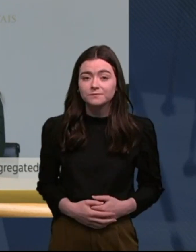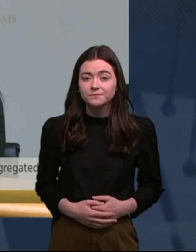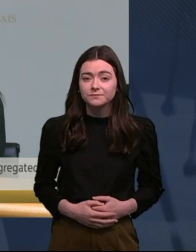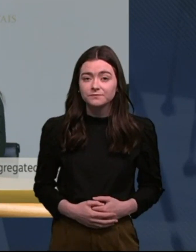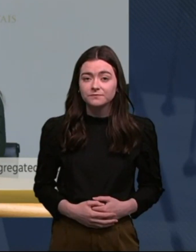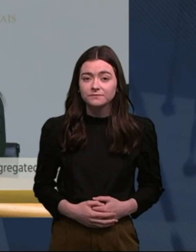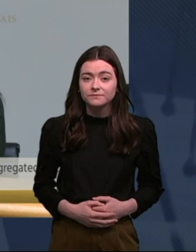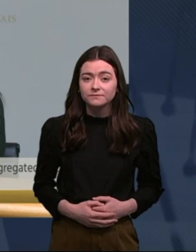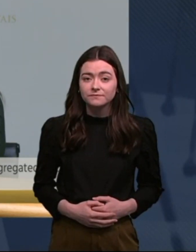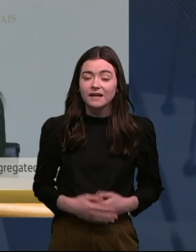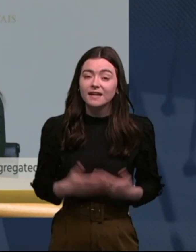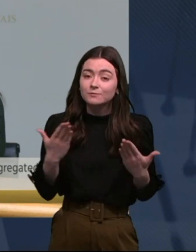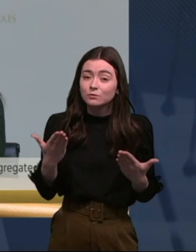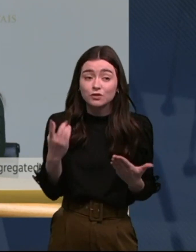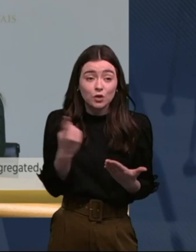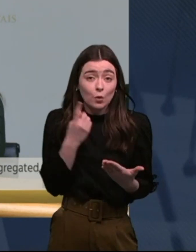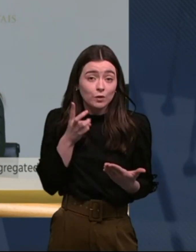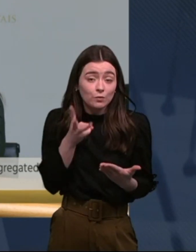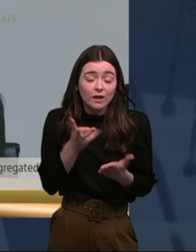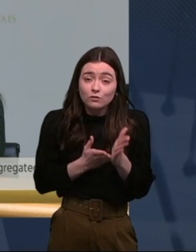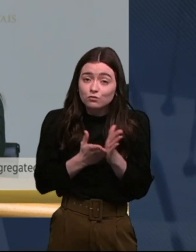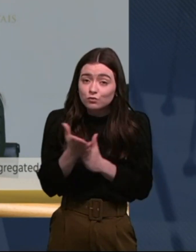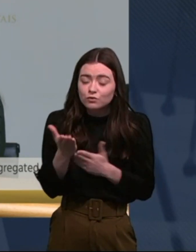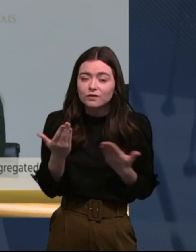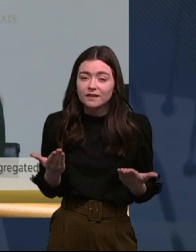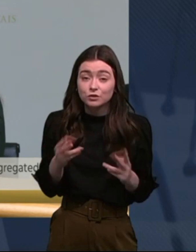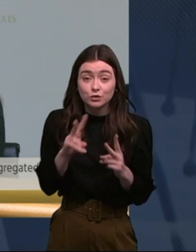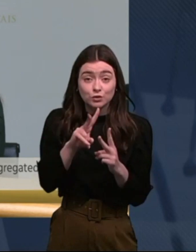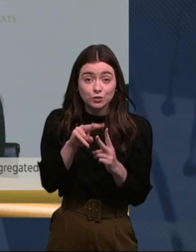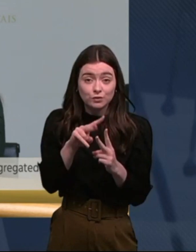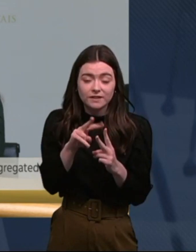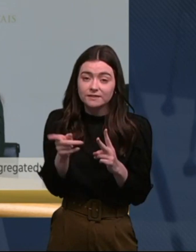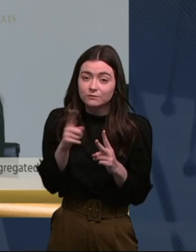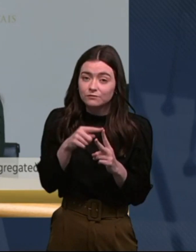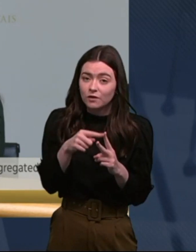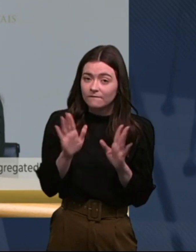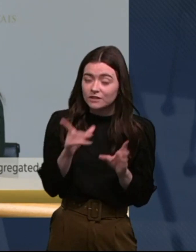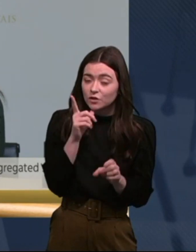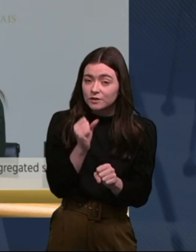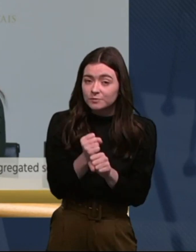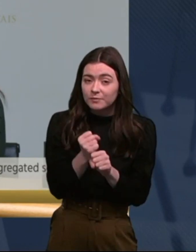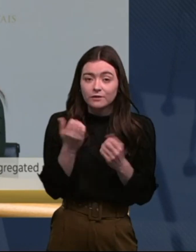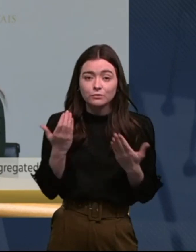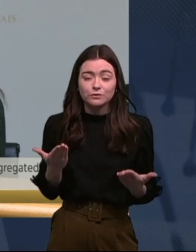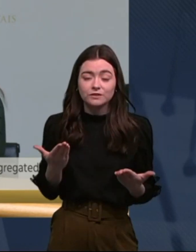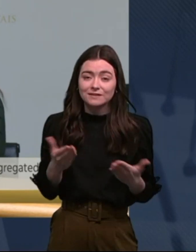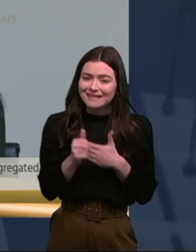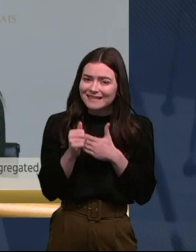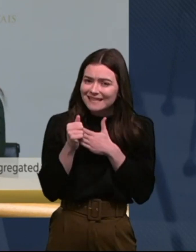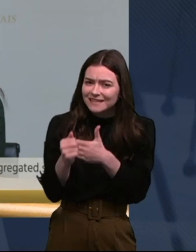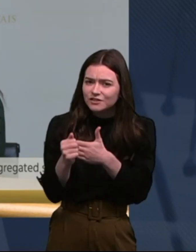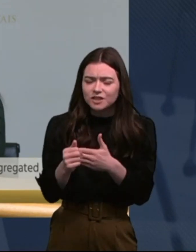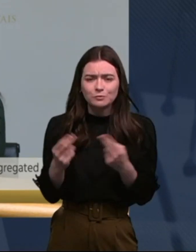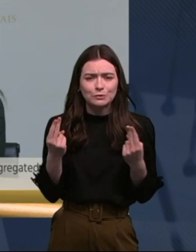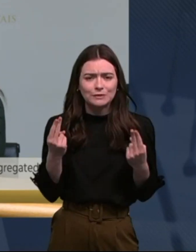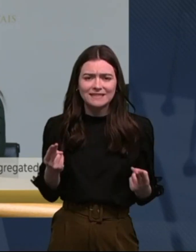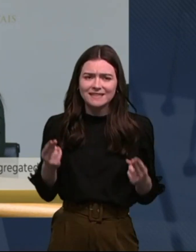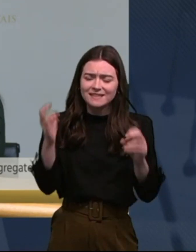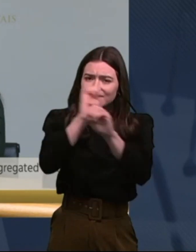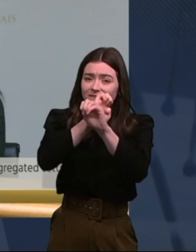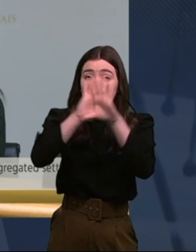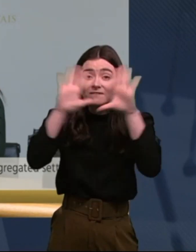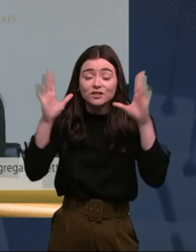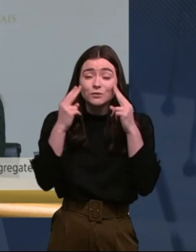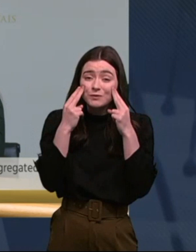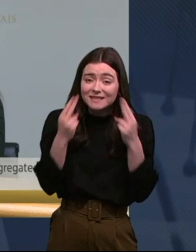And I guess the only way out of it, there's two things. We've all spoken about that this morning, the leadership bit. We just need vision here. We